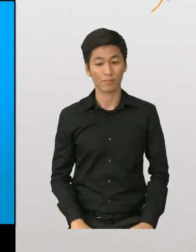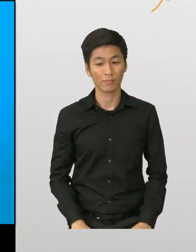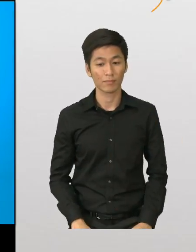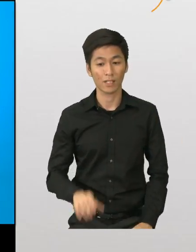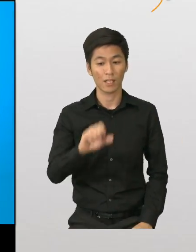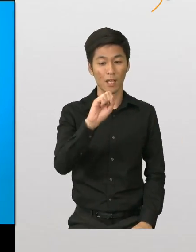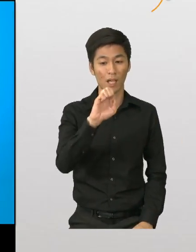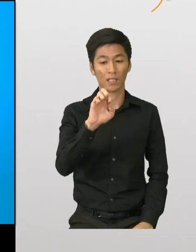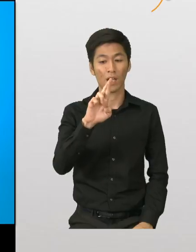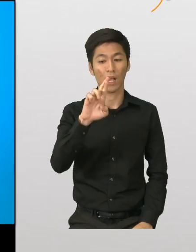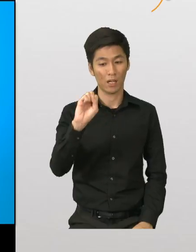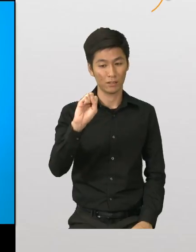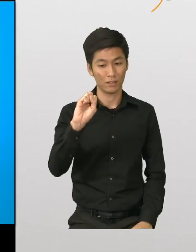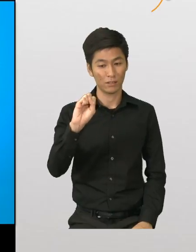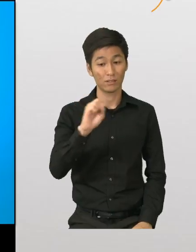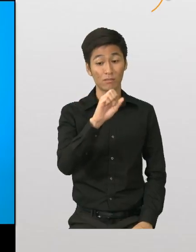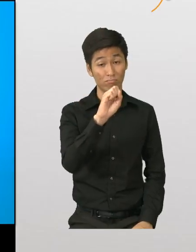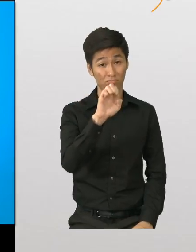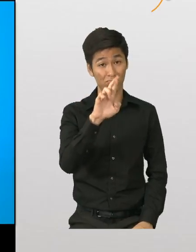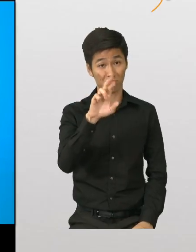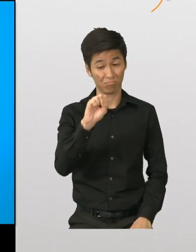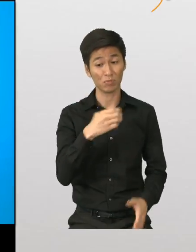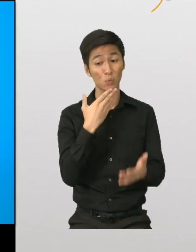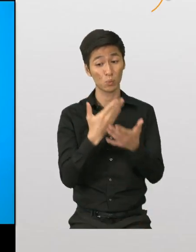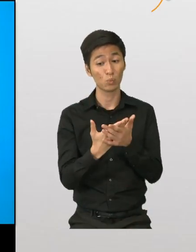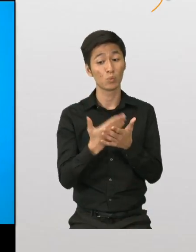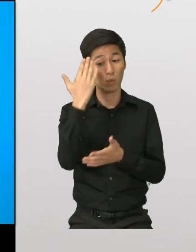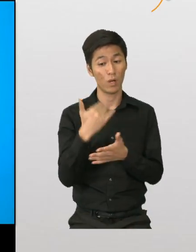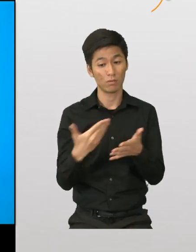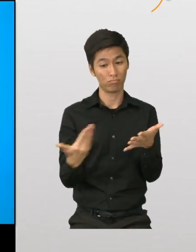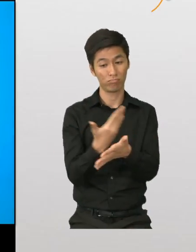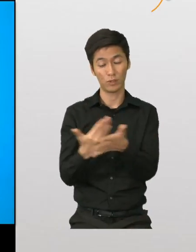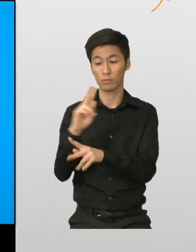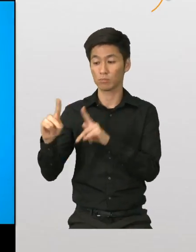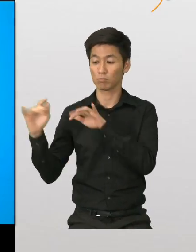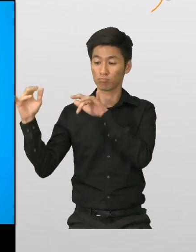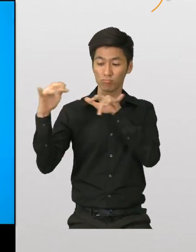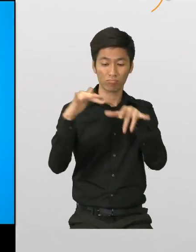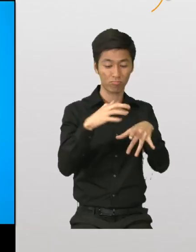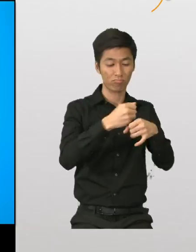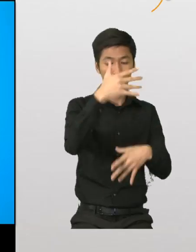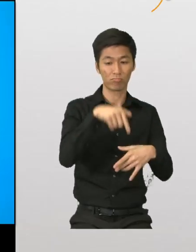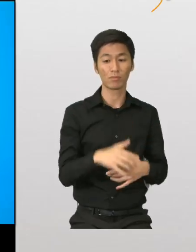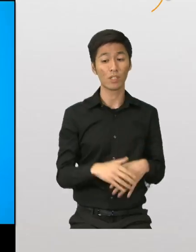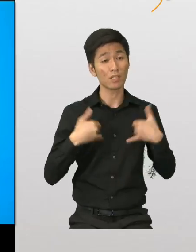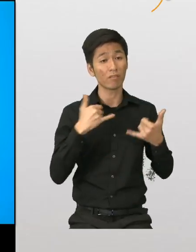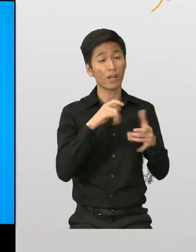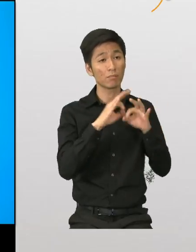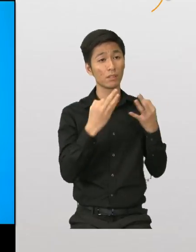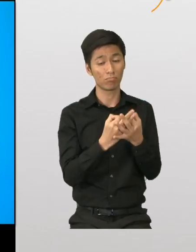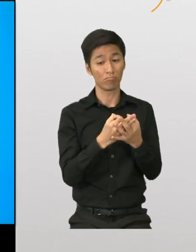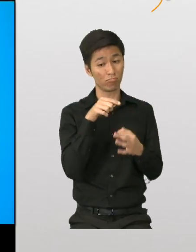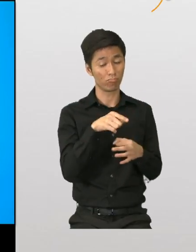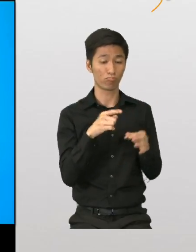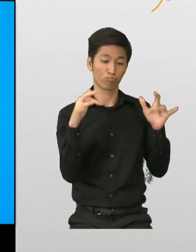for estate rejuvenation. It brings new residents into the estate, often young families, who inject vitality into